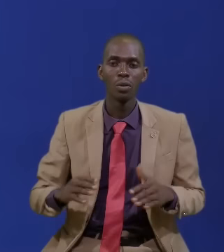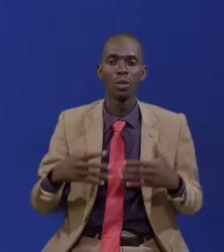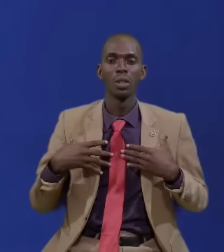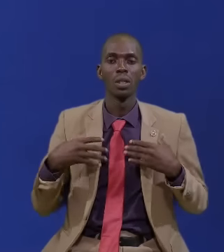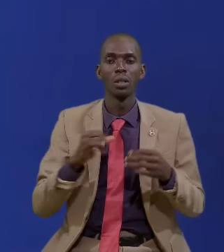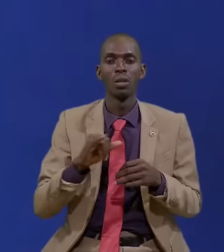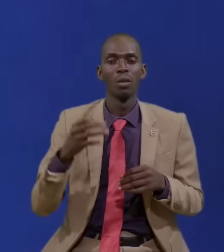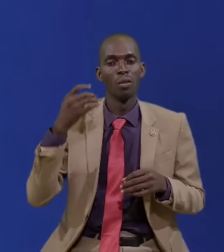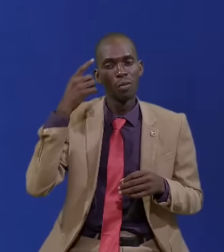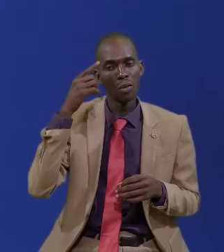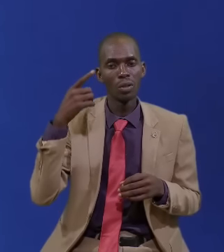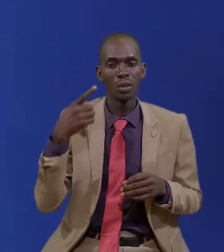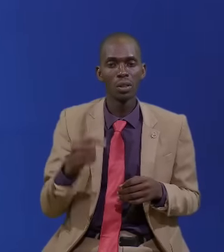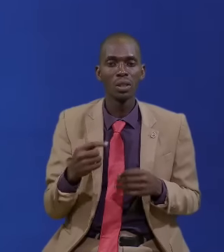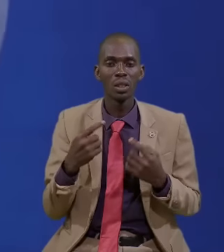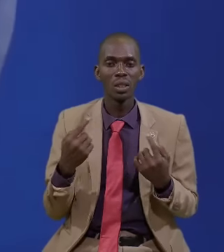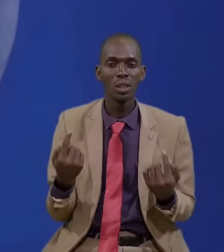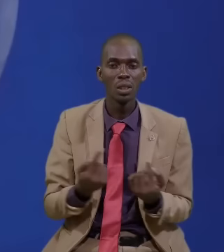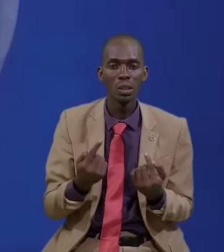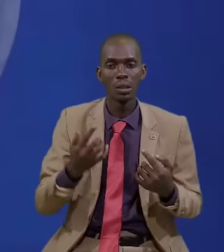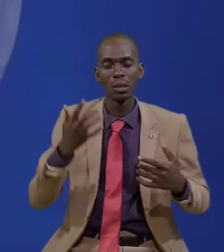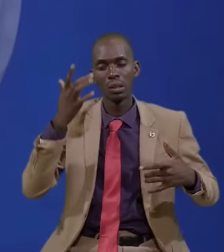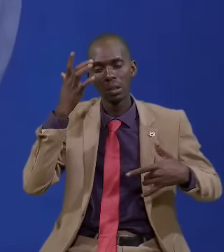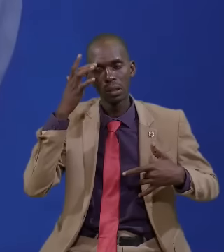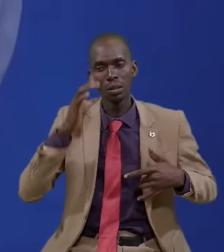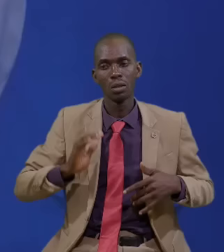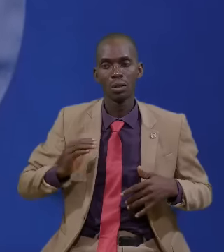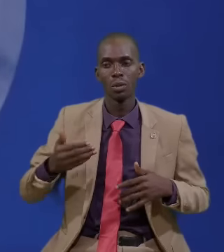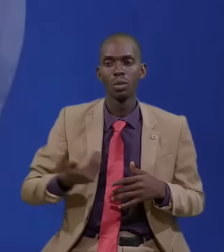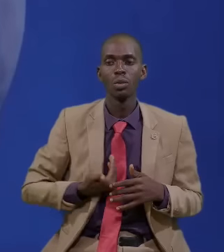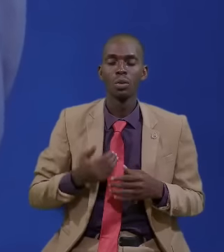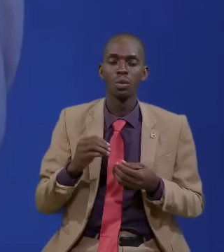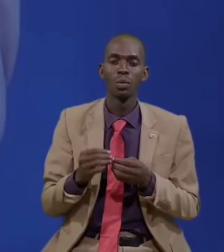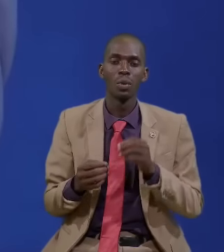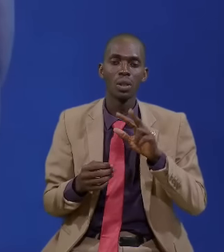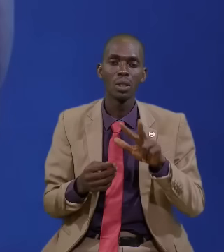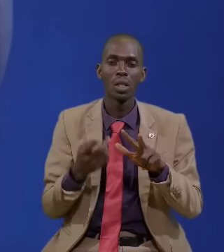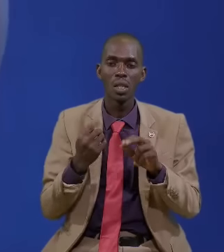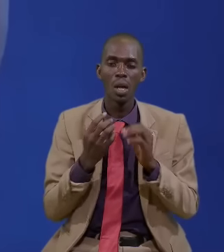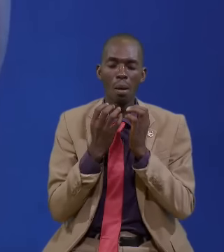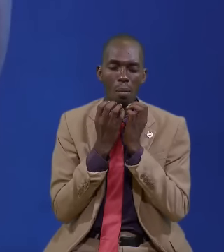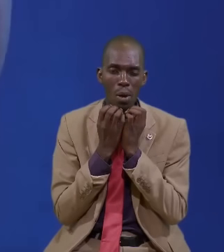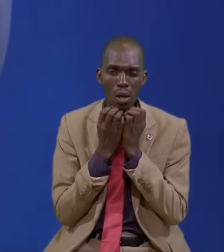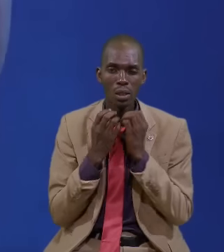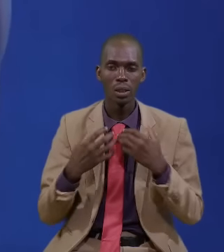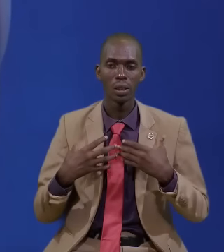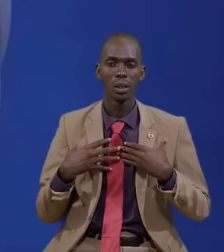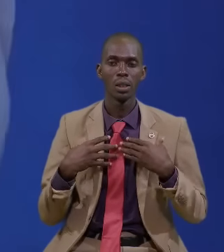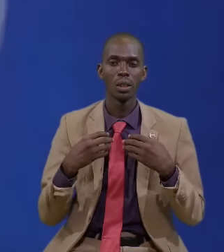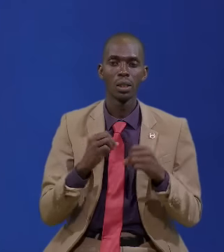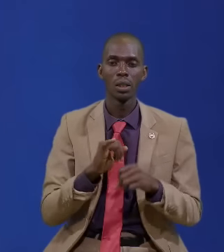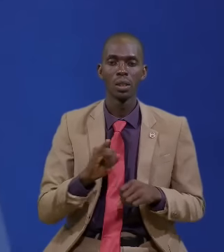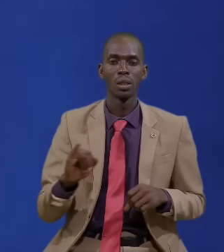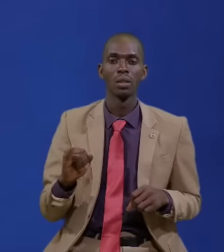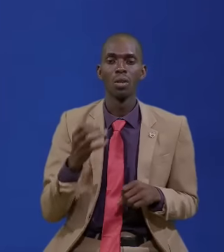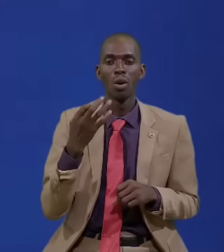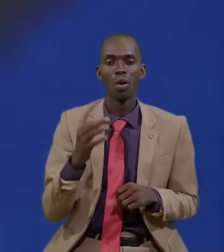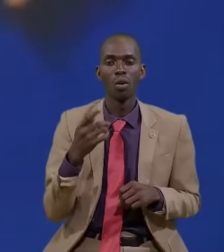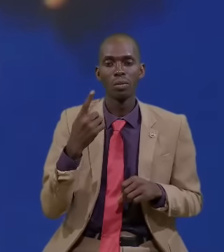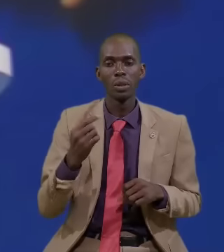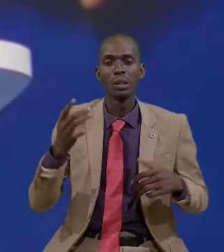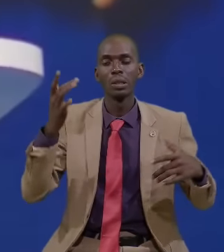soul. Number three, the precious healing for the sickened spirit. Look at